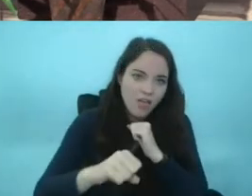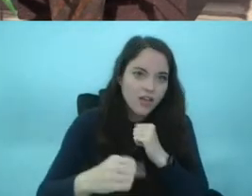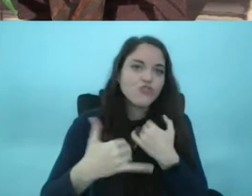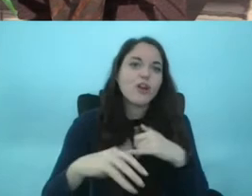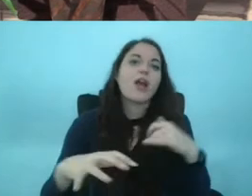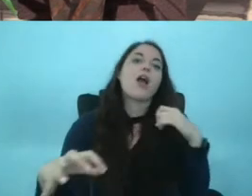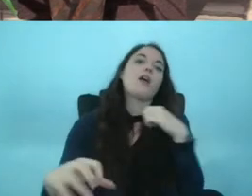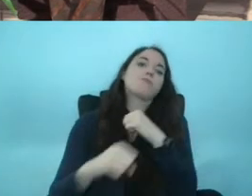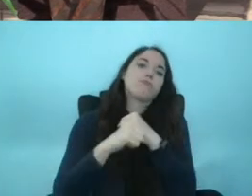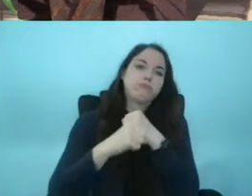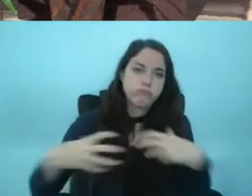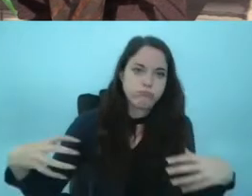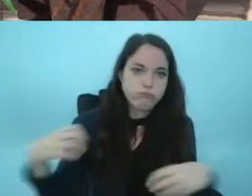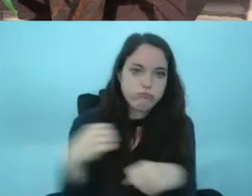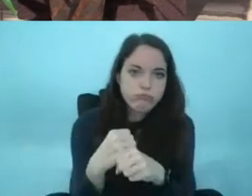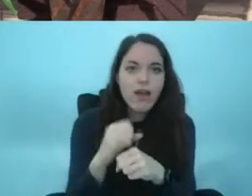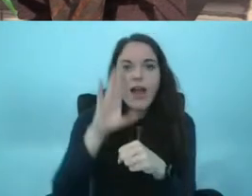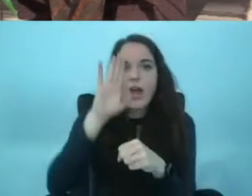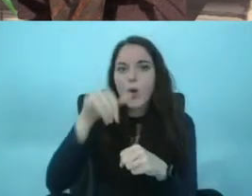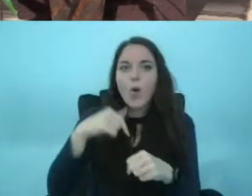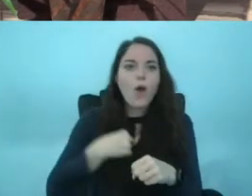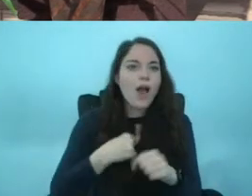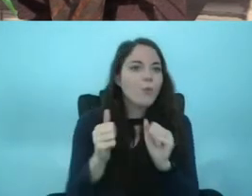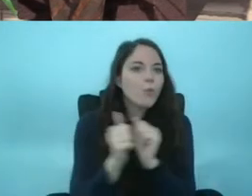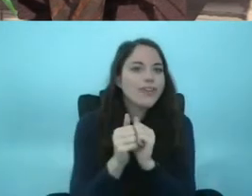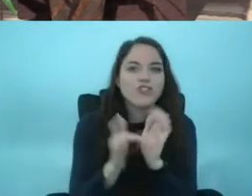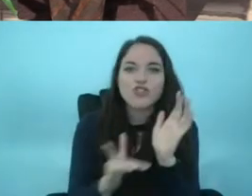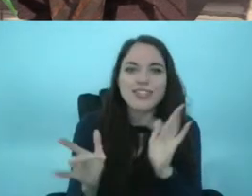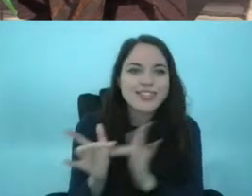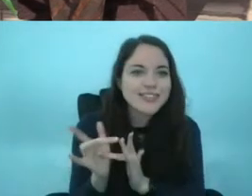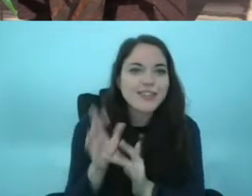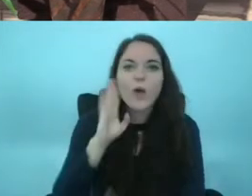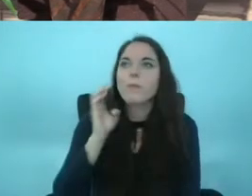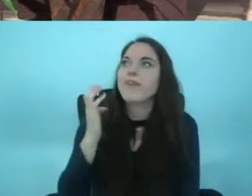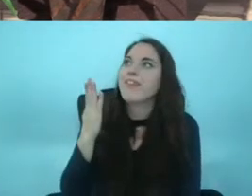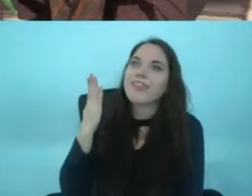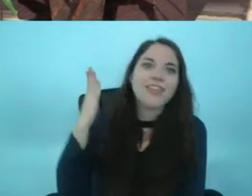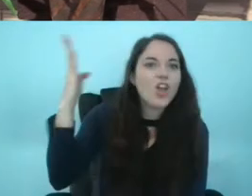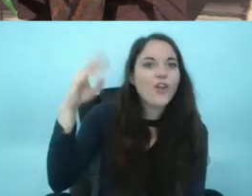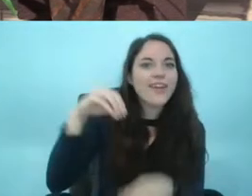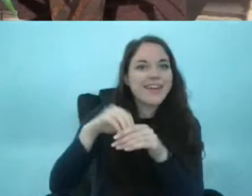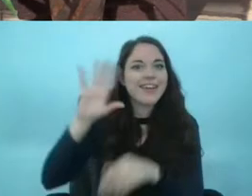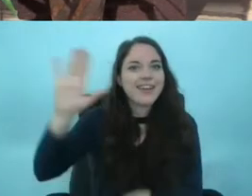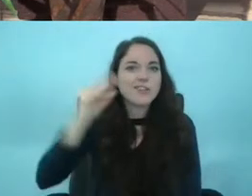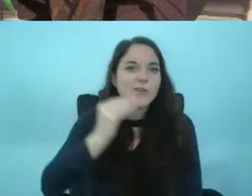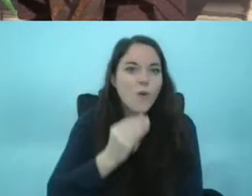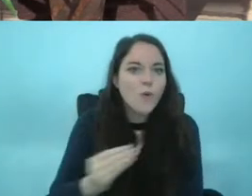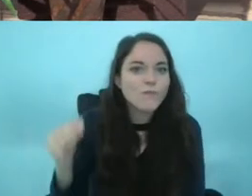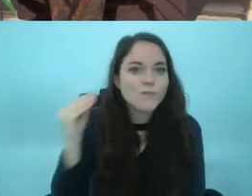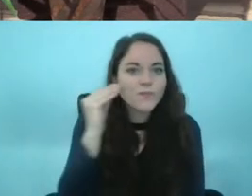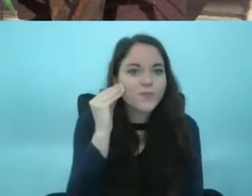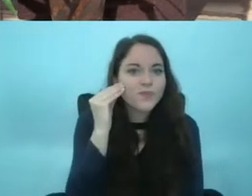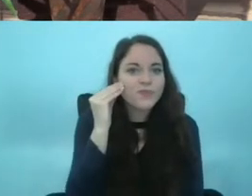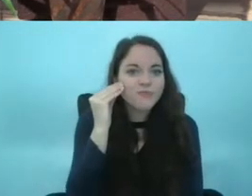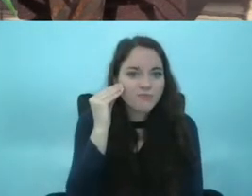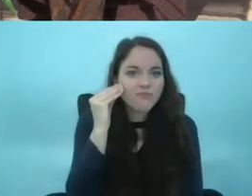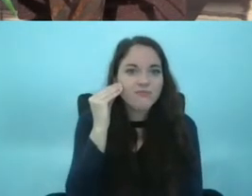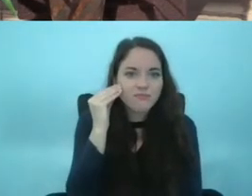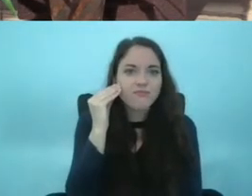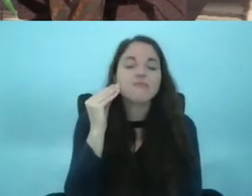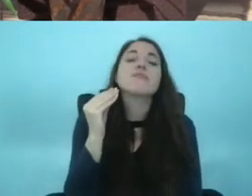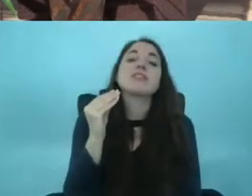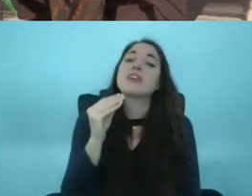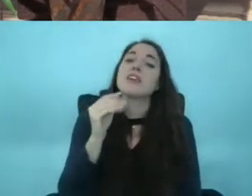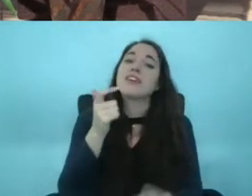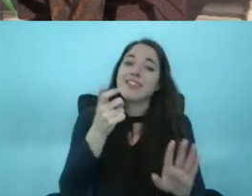my place is with Jesus in his house. And then I have to throw a little bit in about tithes. I